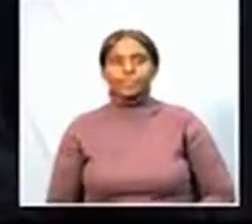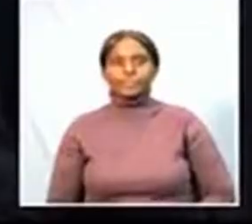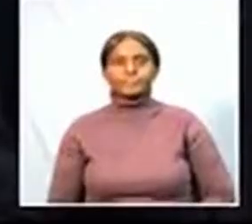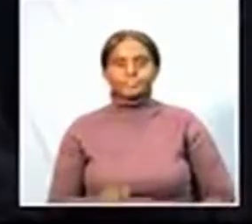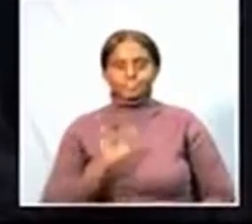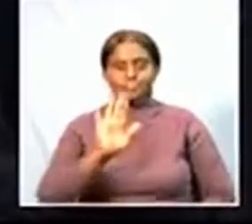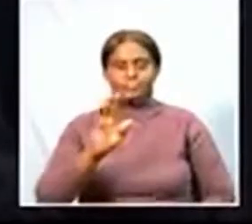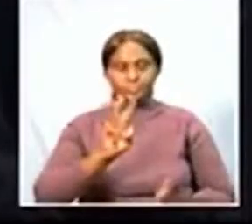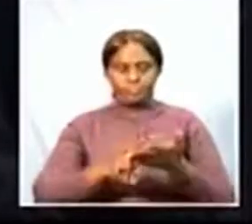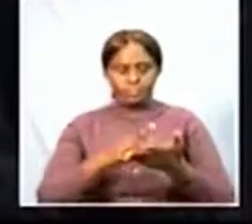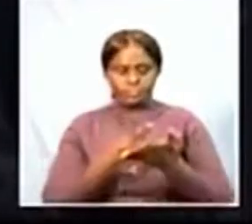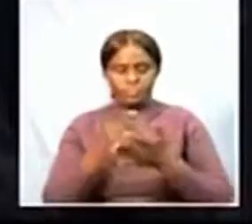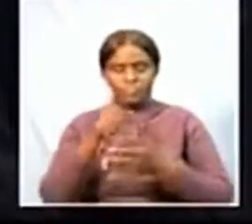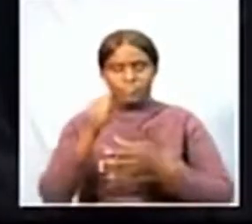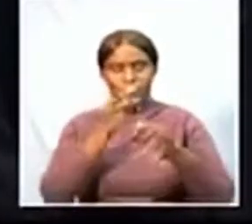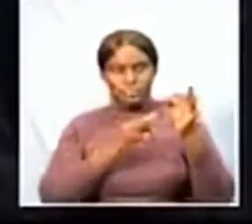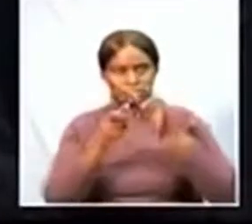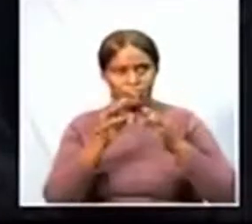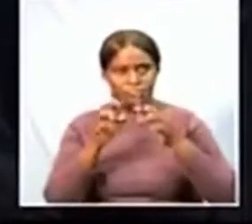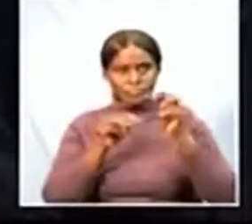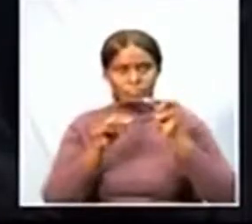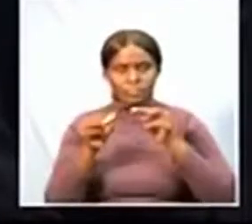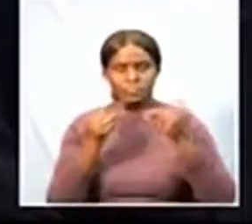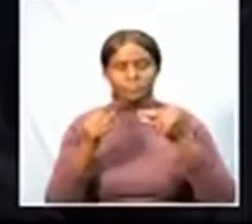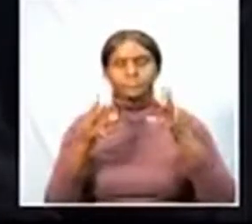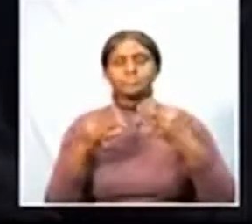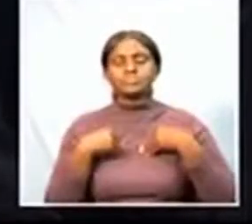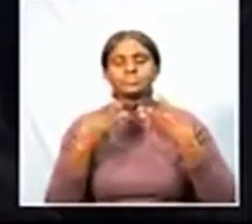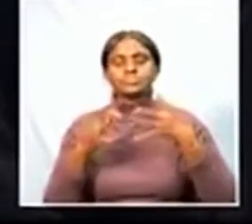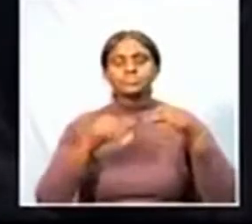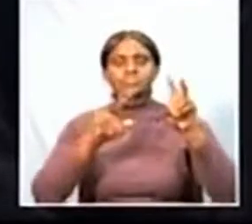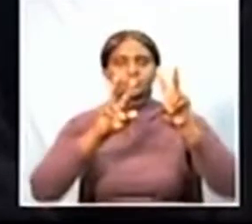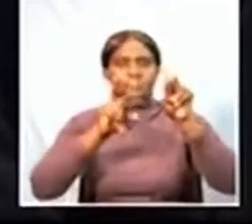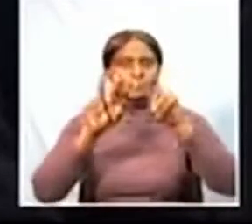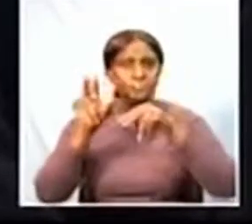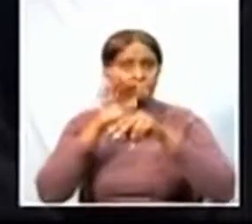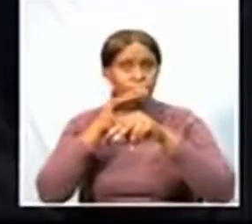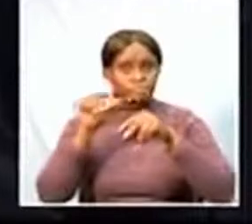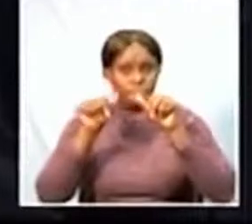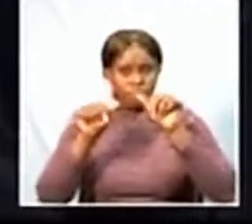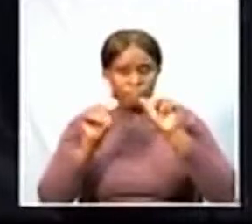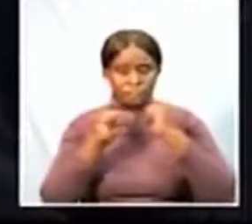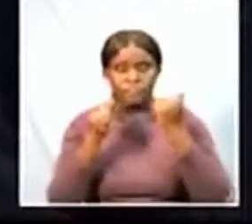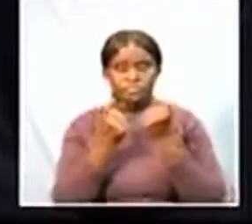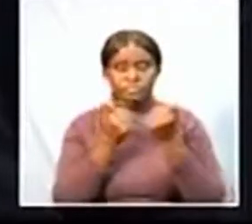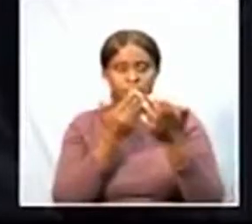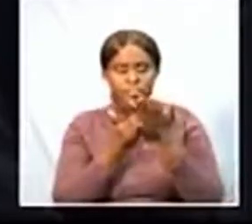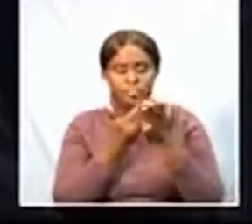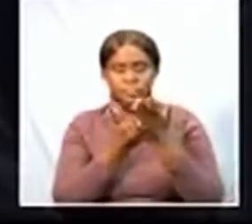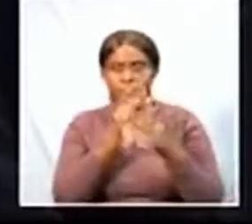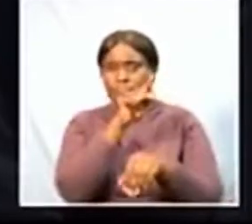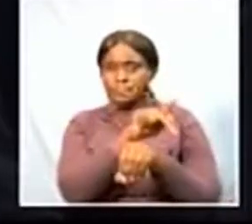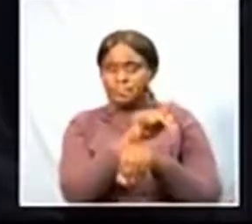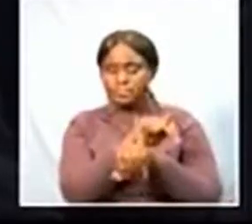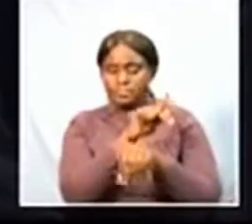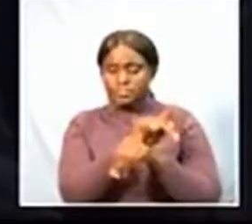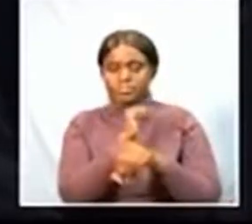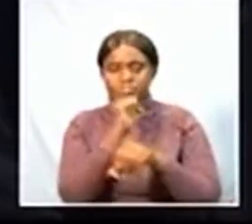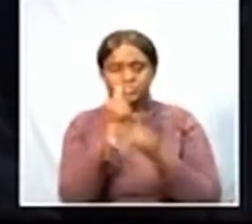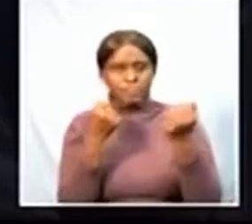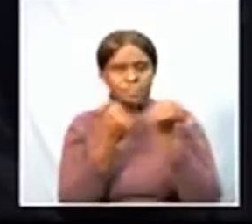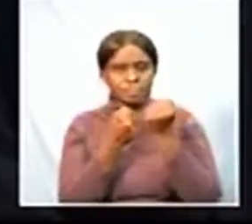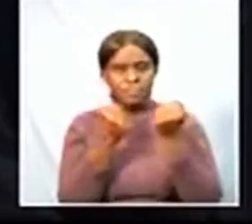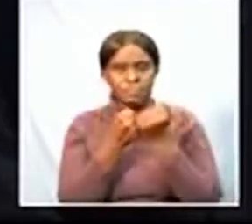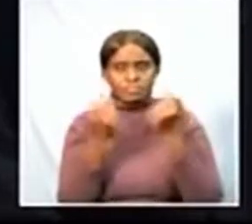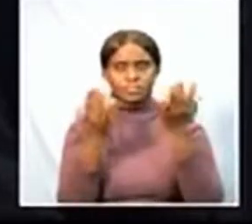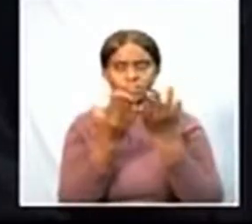your witness are stating that management wishes to acknowledge the observations of the Auditor General on the projects not supported